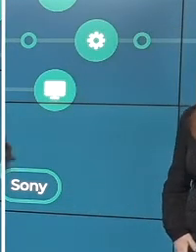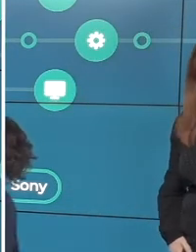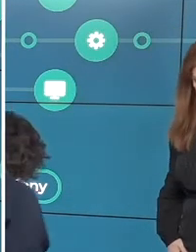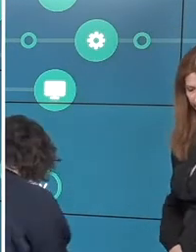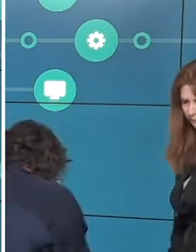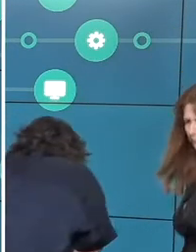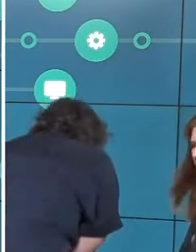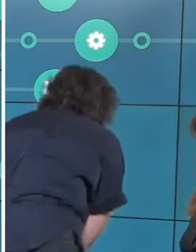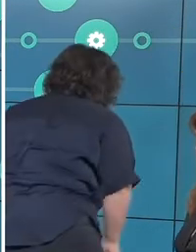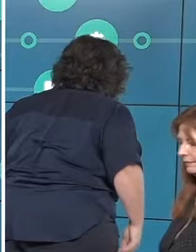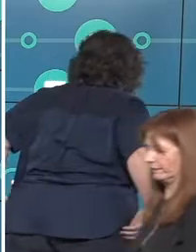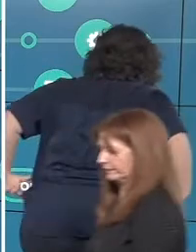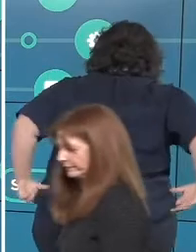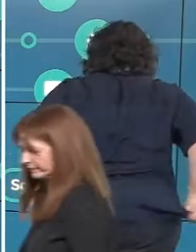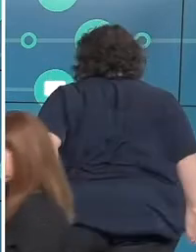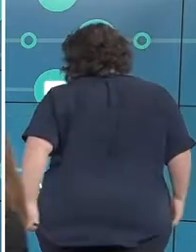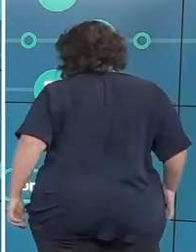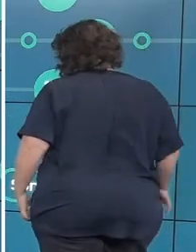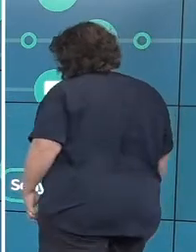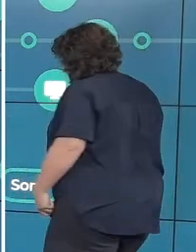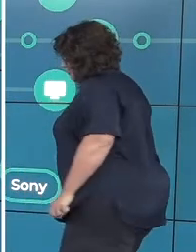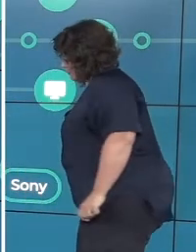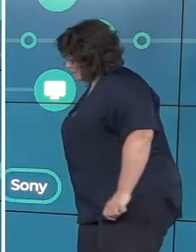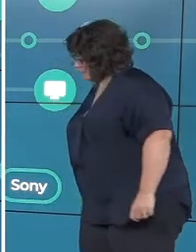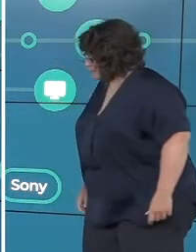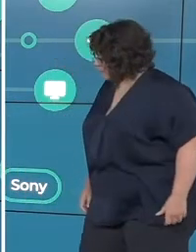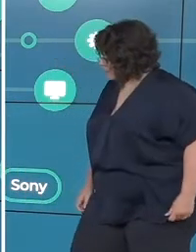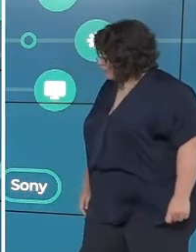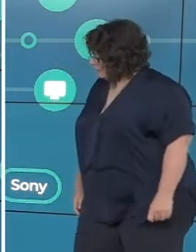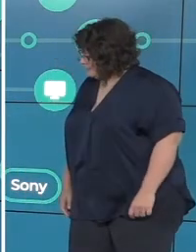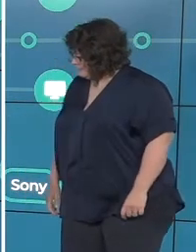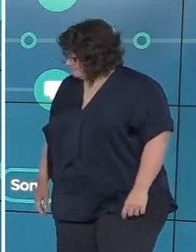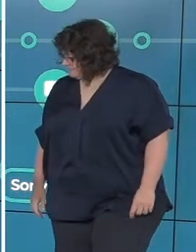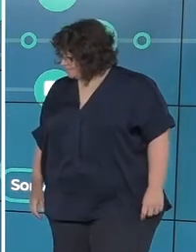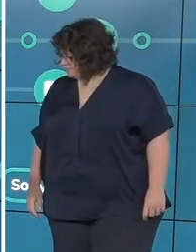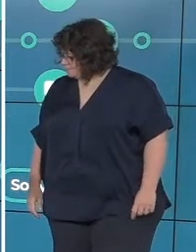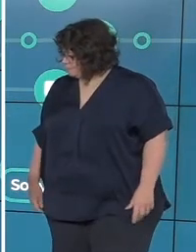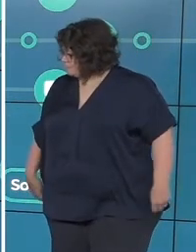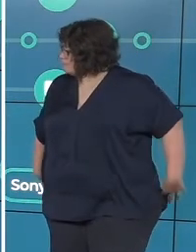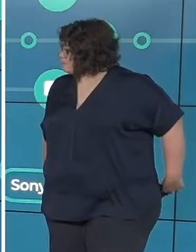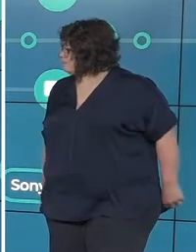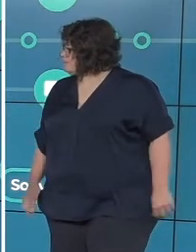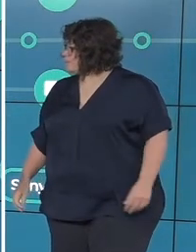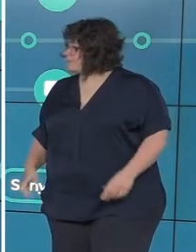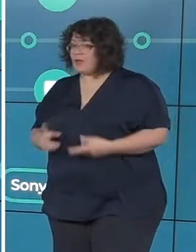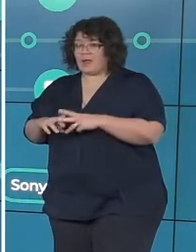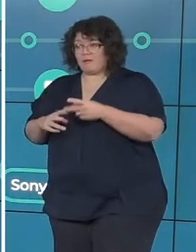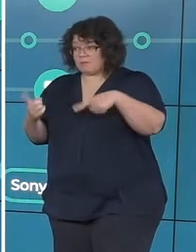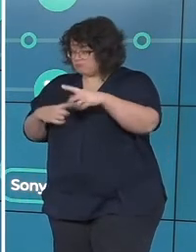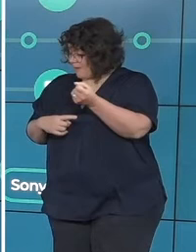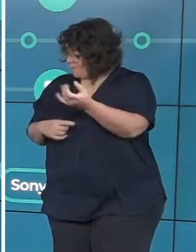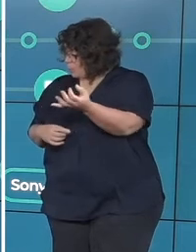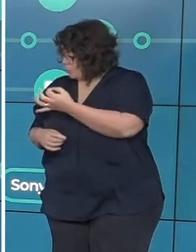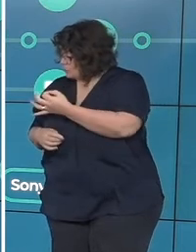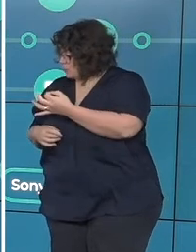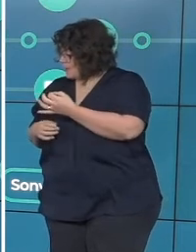hand? Second row. So if you've got questions about Teach Access, definitely go to Larry. He's in the third row actually. So